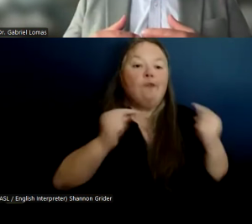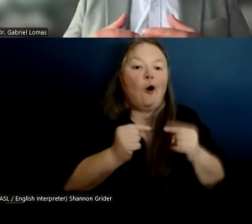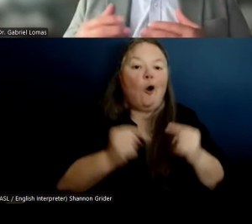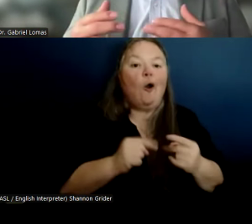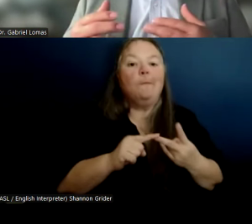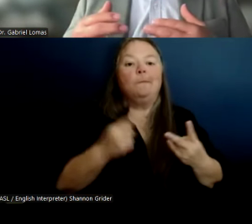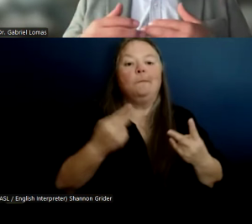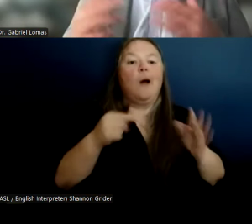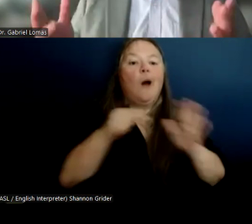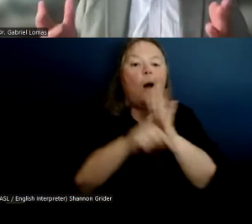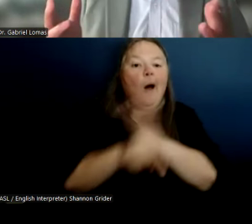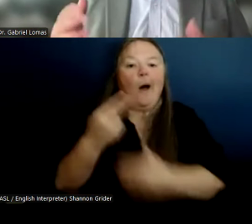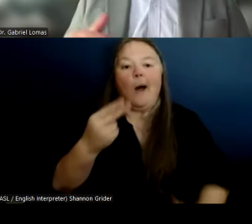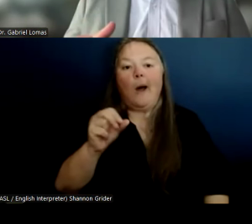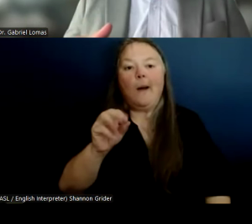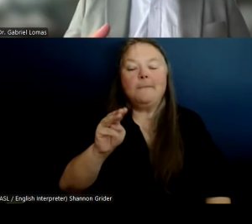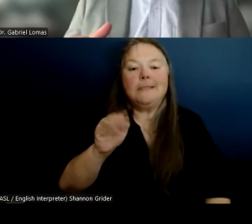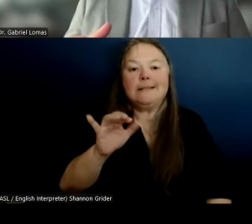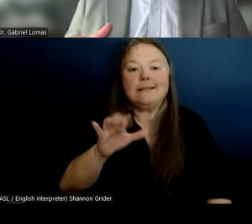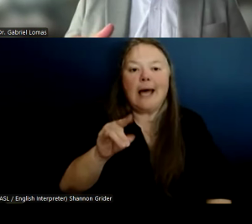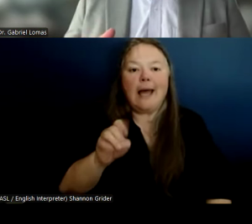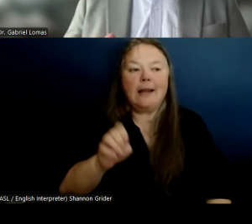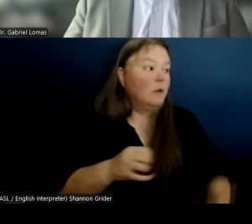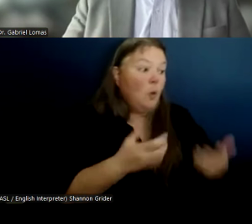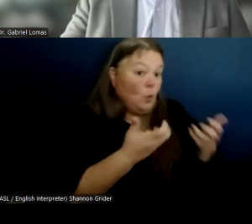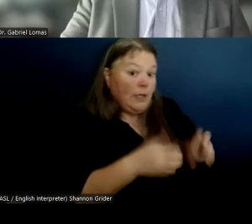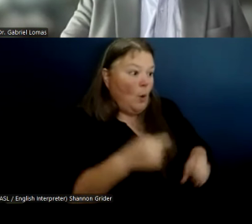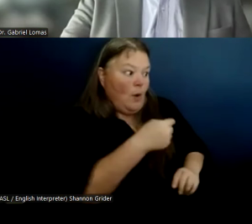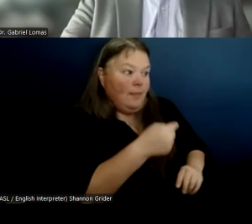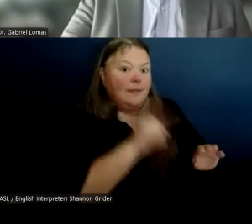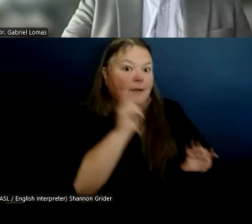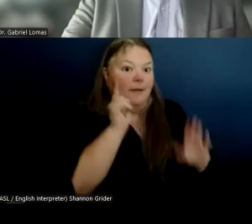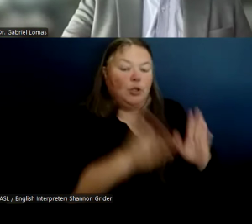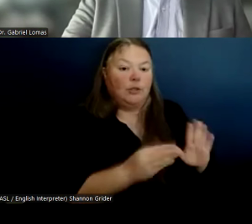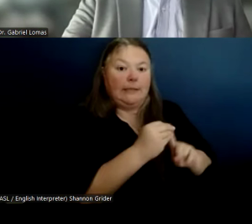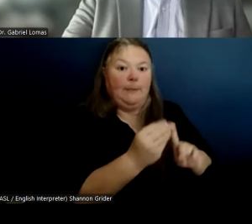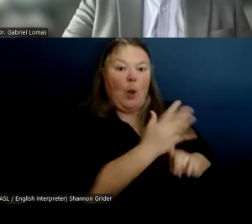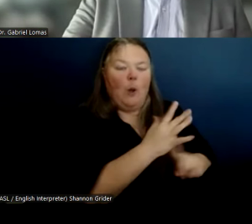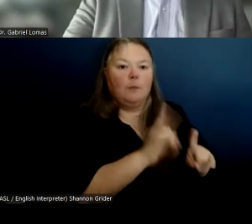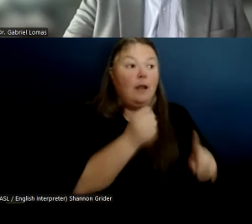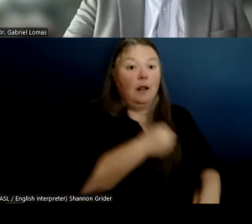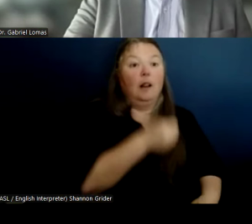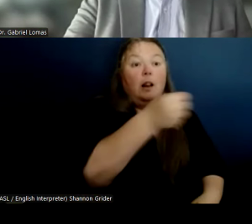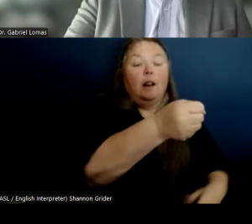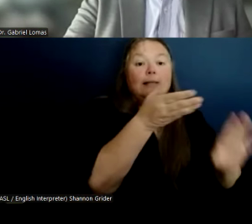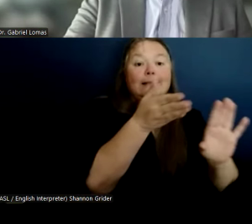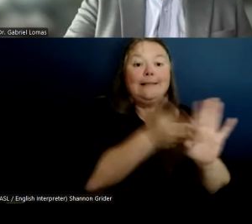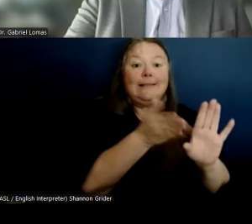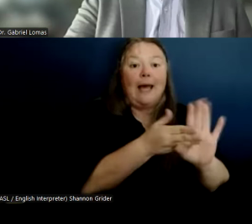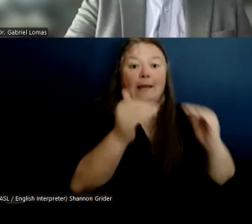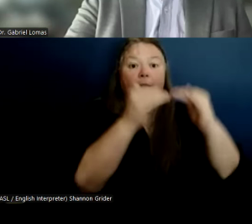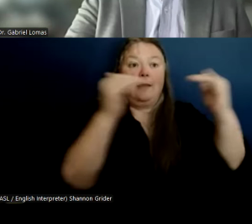behaviors that we really don't want our client to be exposed to. And so putting them into those higher levels of care